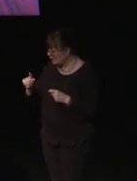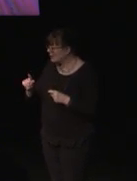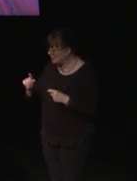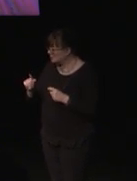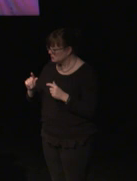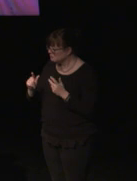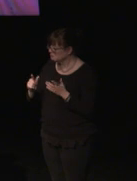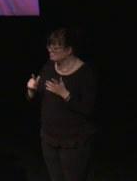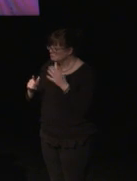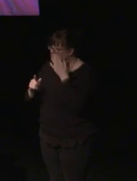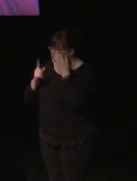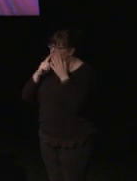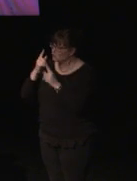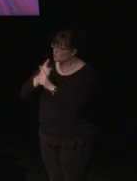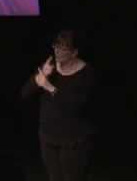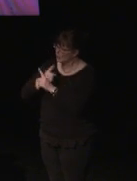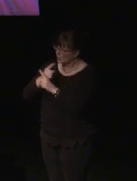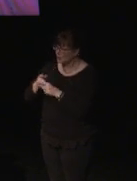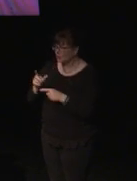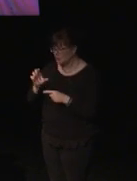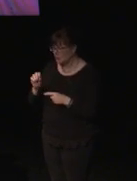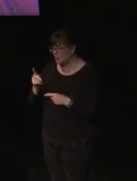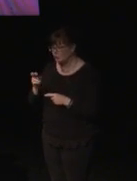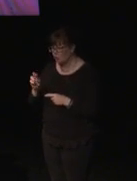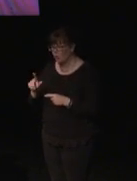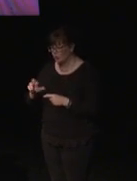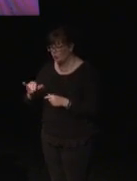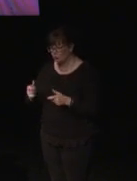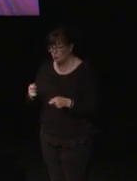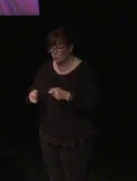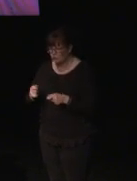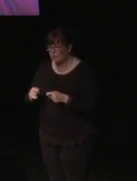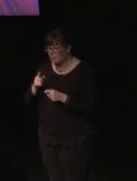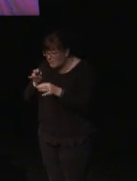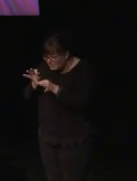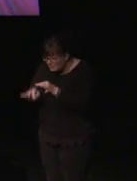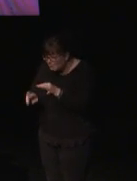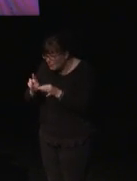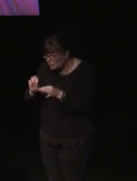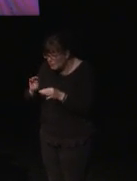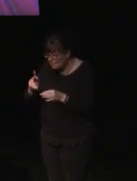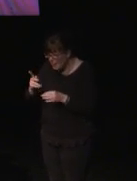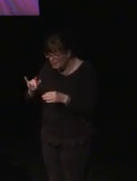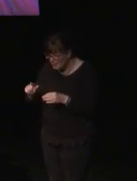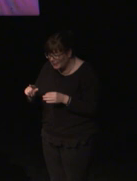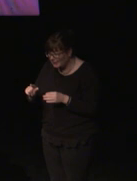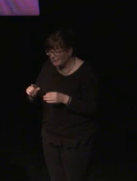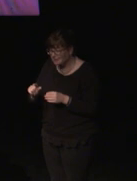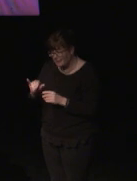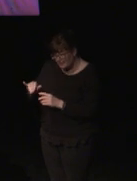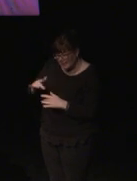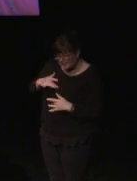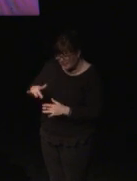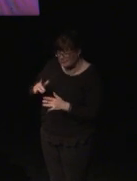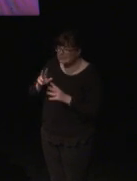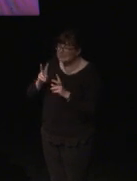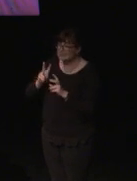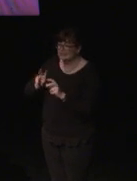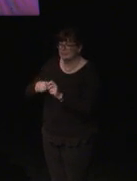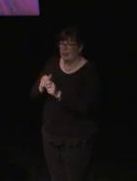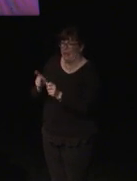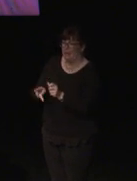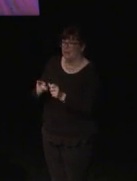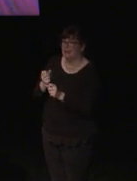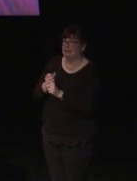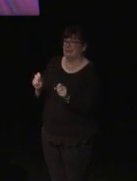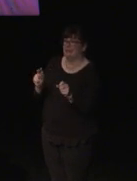on for regular controllers too. But simple remapping in those senses is a safety net, right?